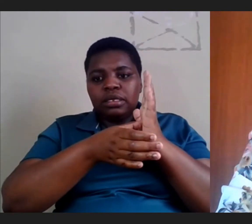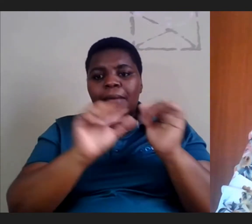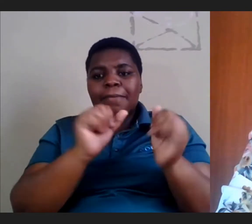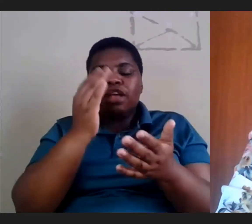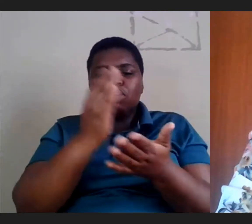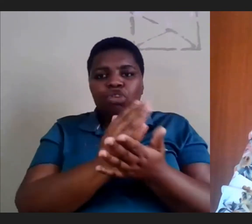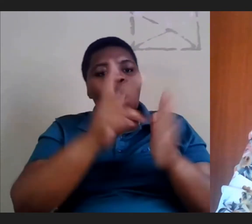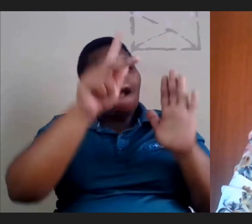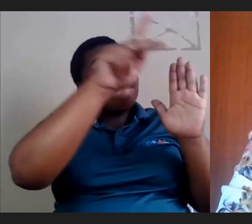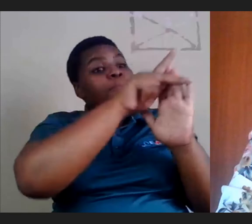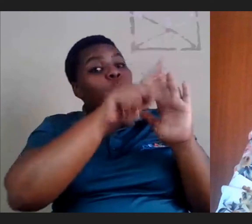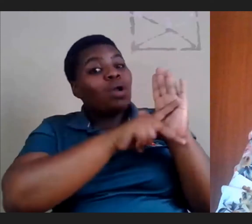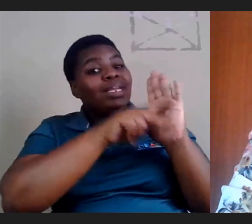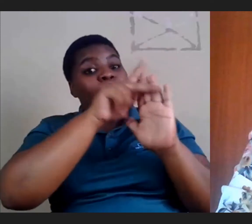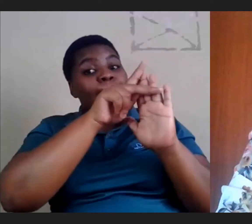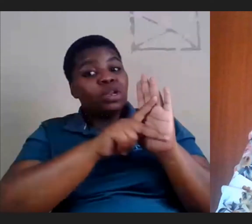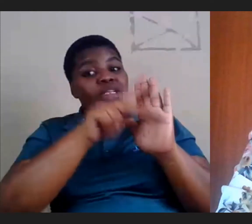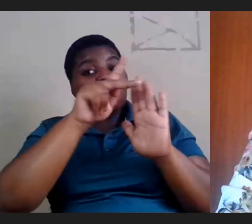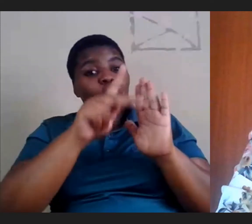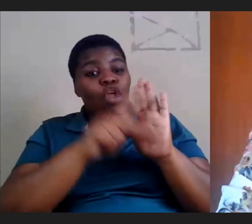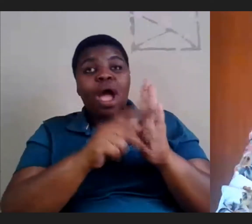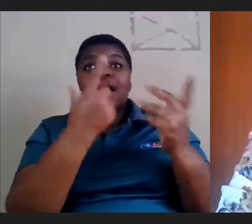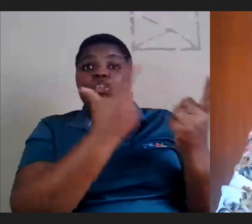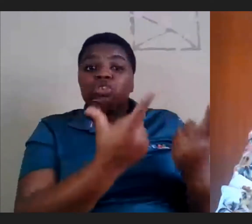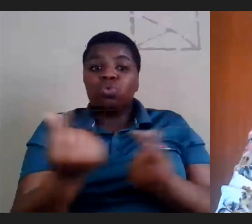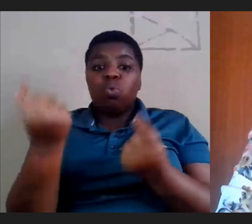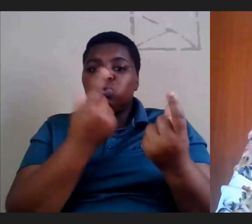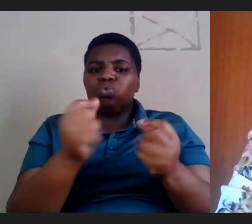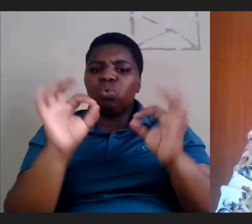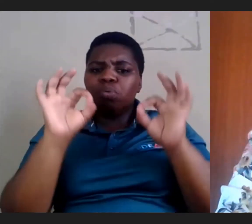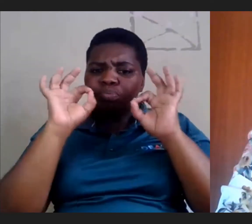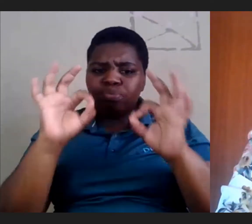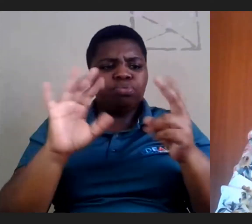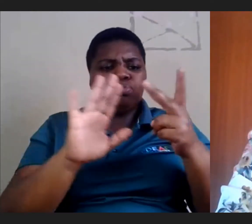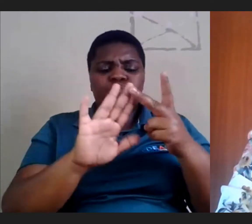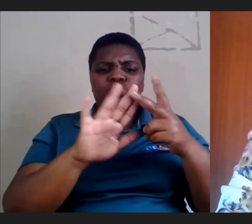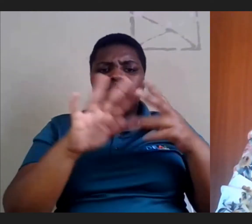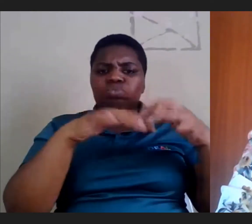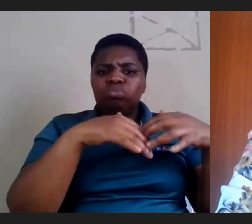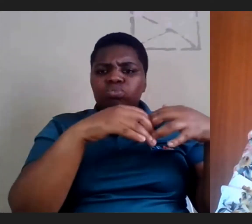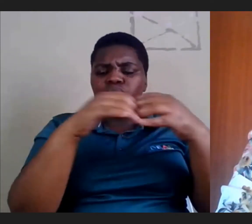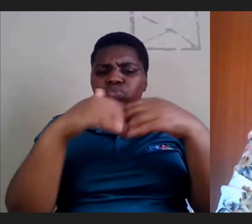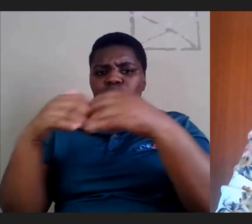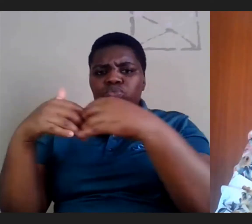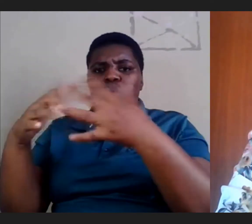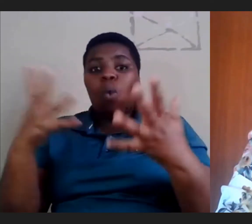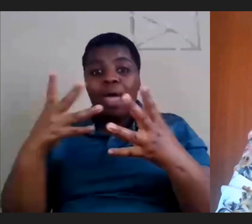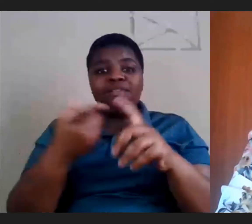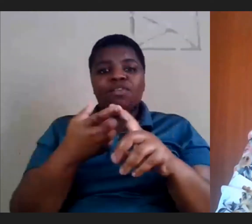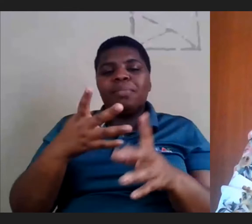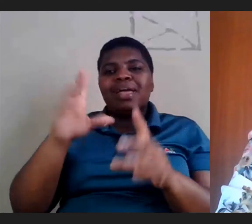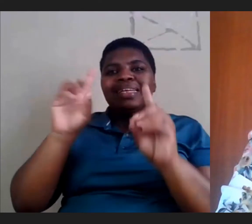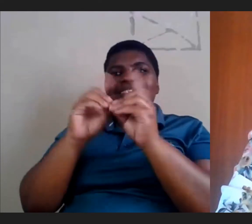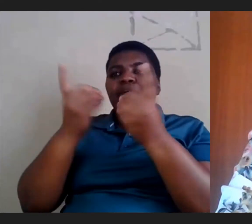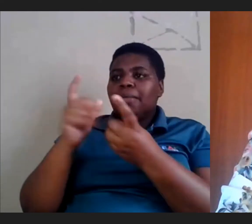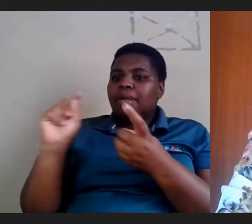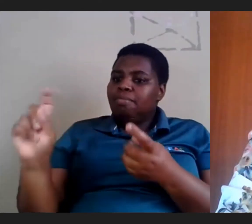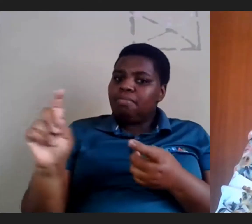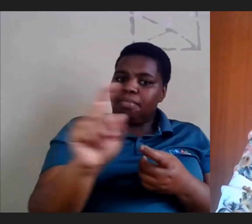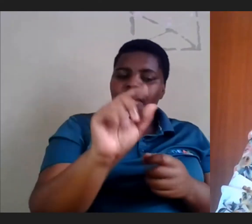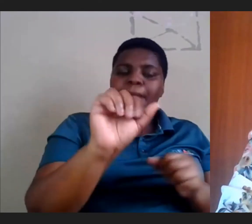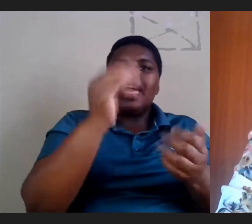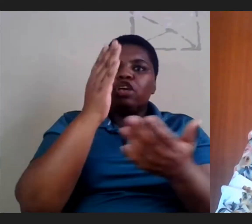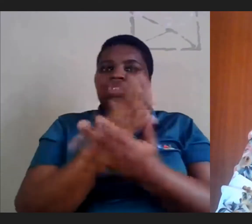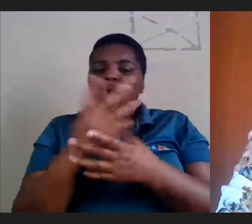policies that are implemented and developed, etc., in the various government departments are always